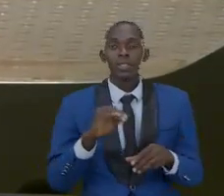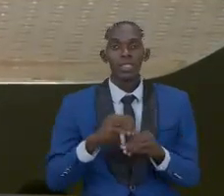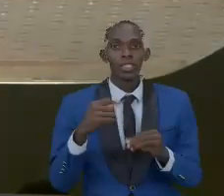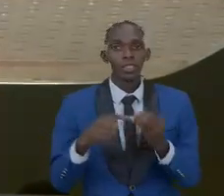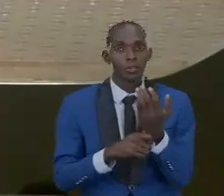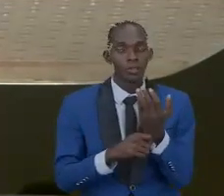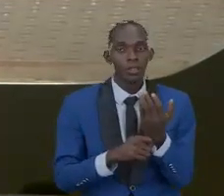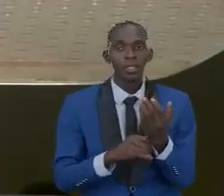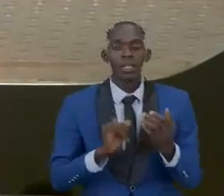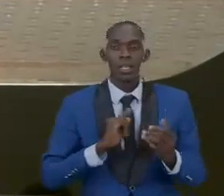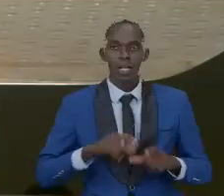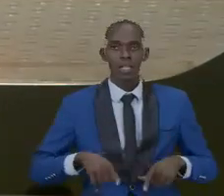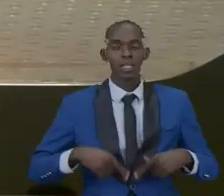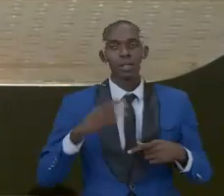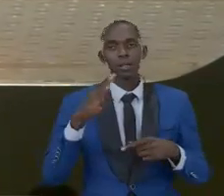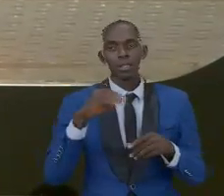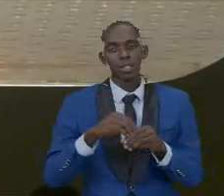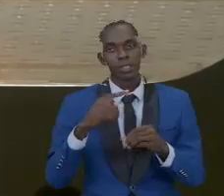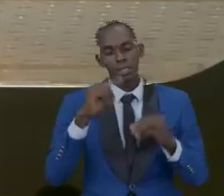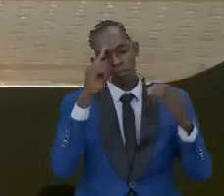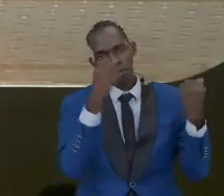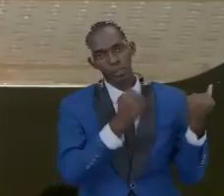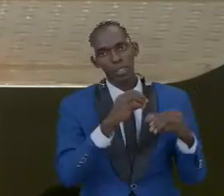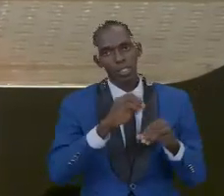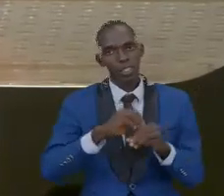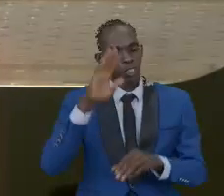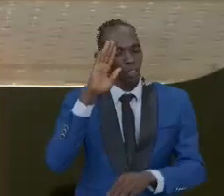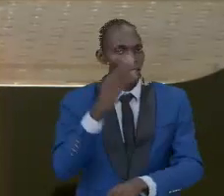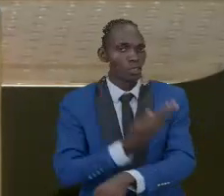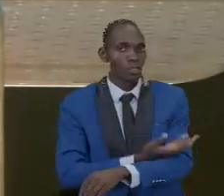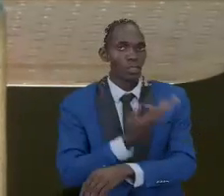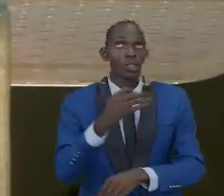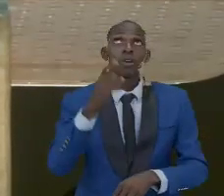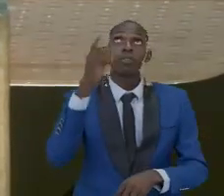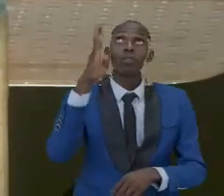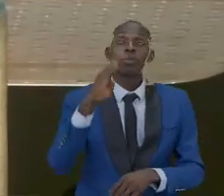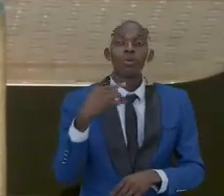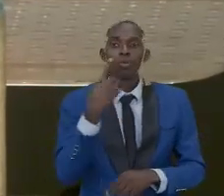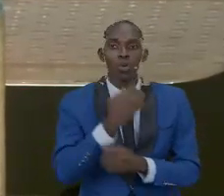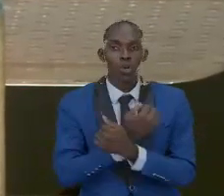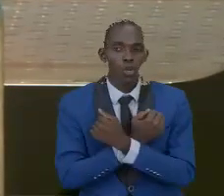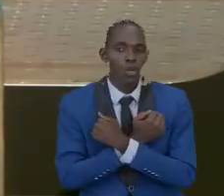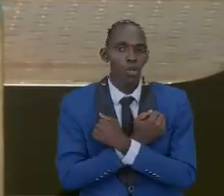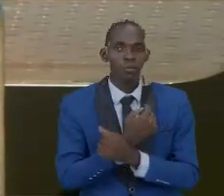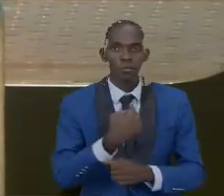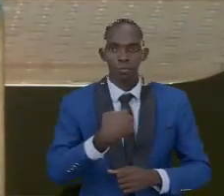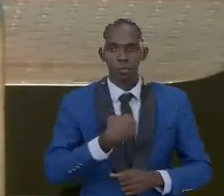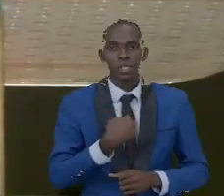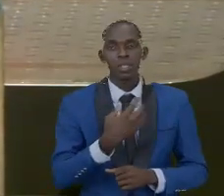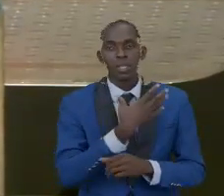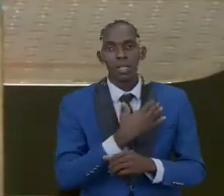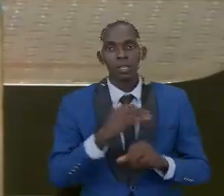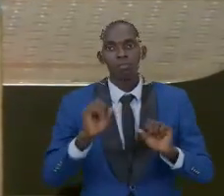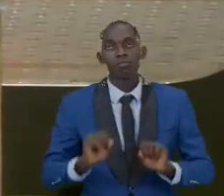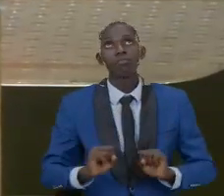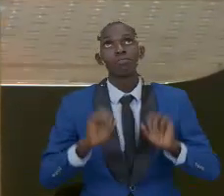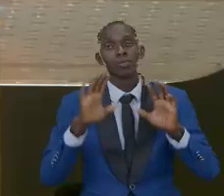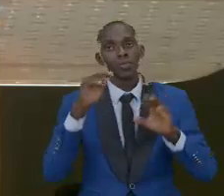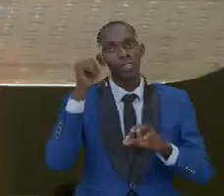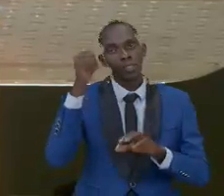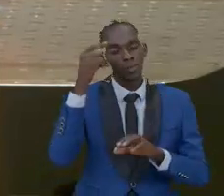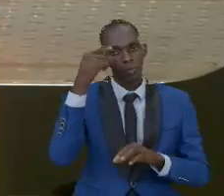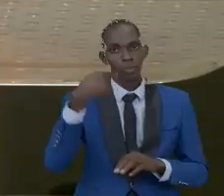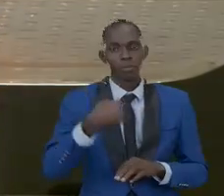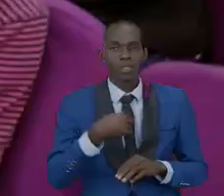I live by the faith of the Son of God who loved me and gave himself for me